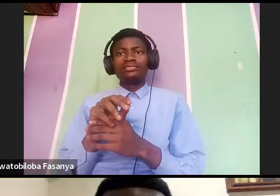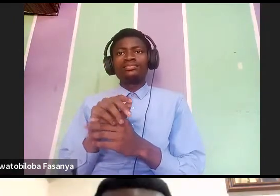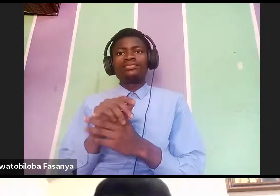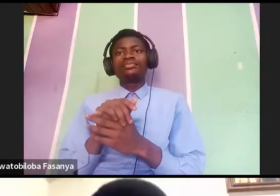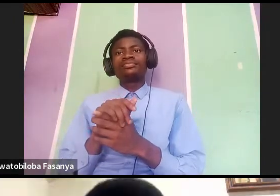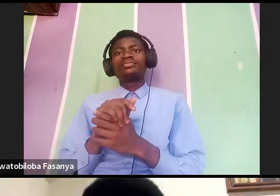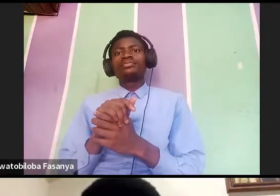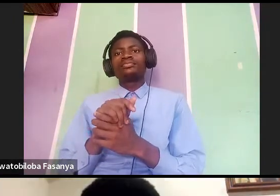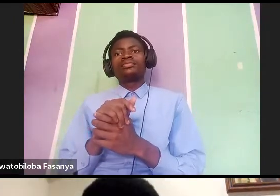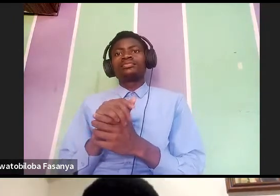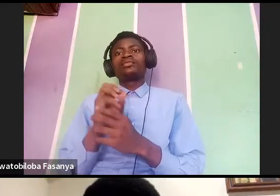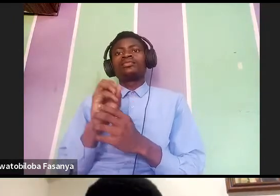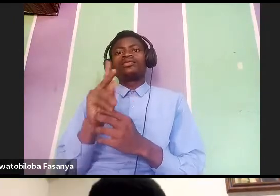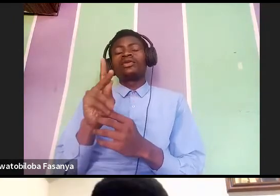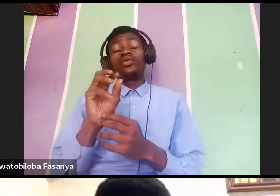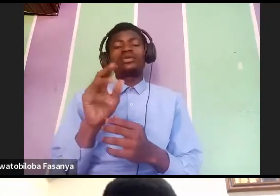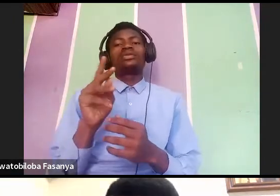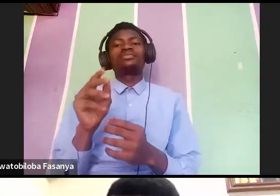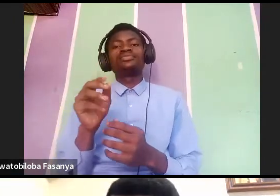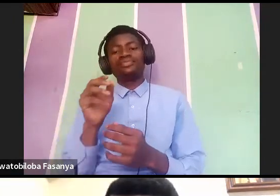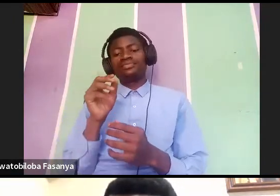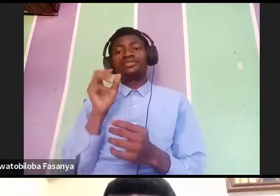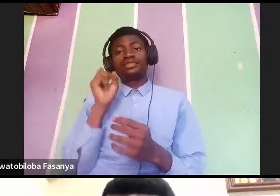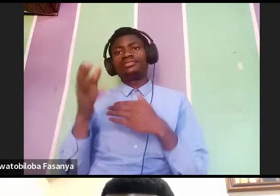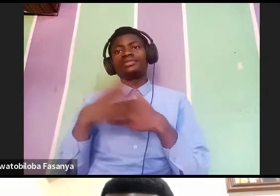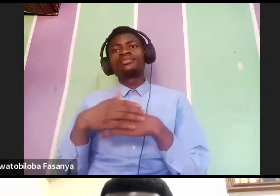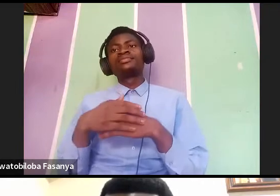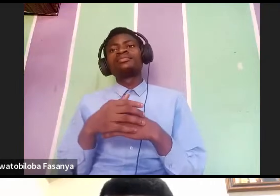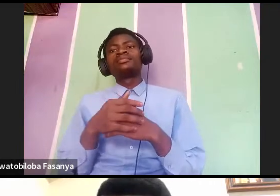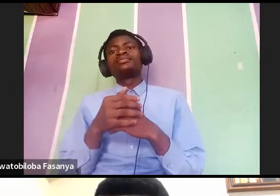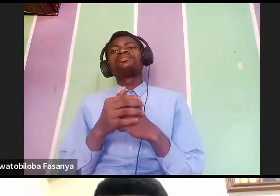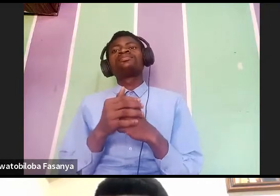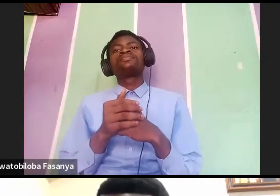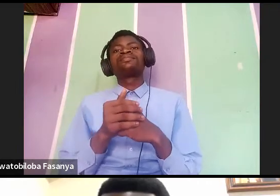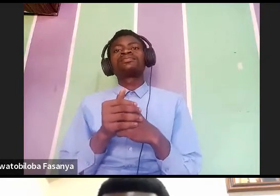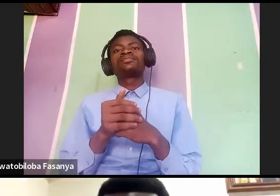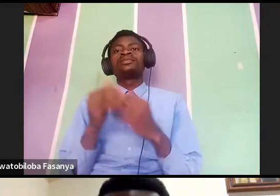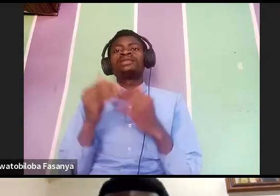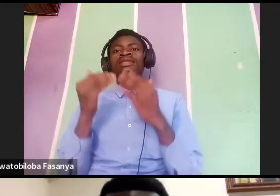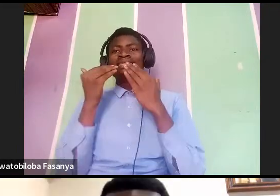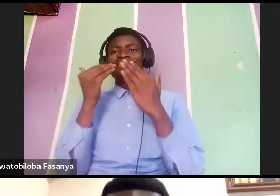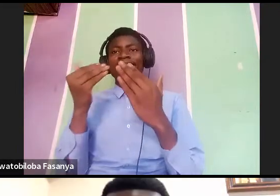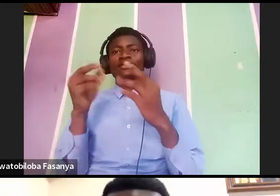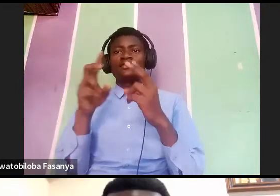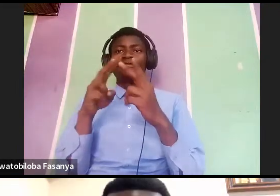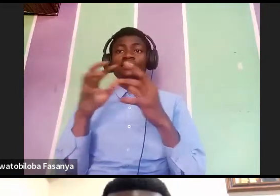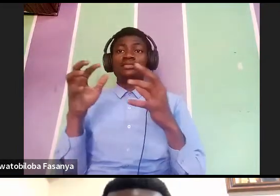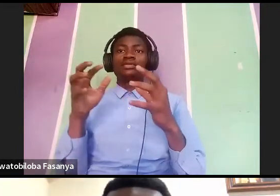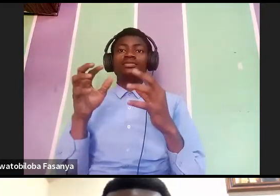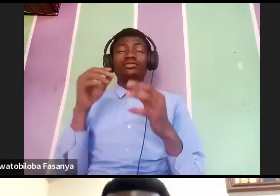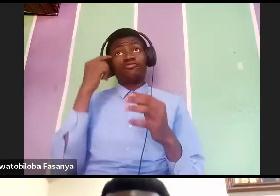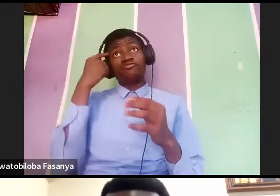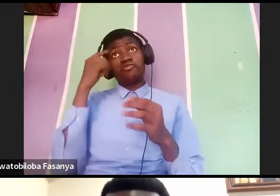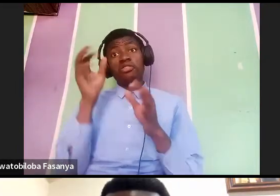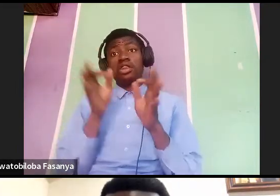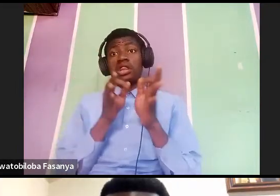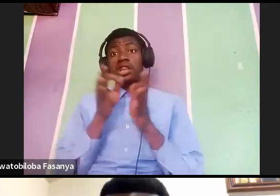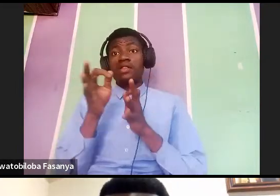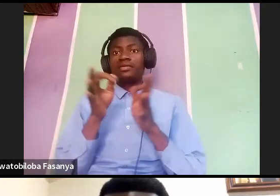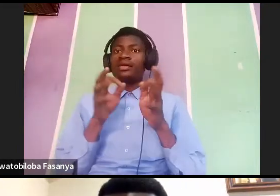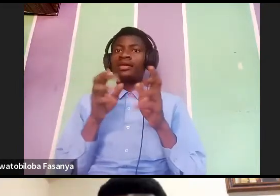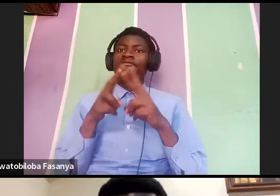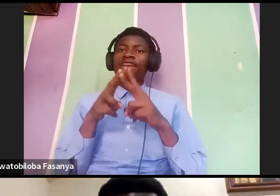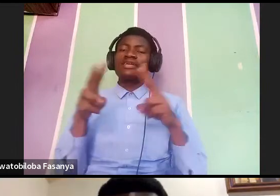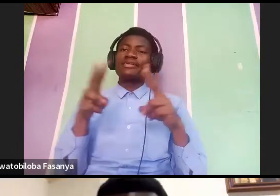Okay, I've been unmuted. Okay, so thank you very much for that explanation. Very, very